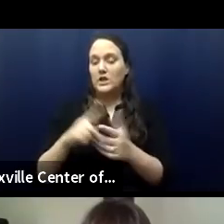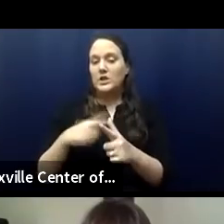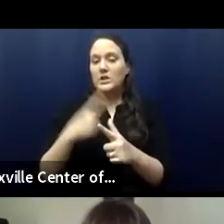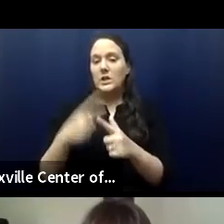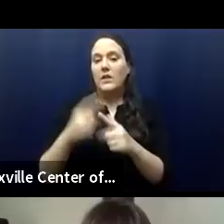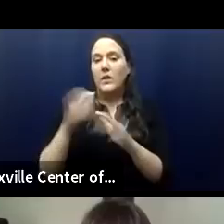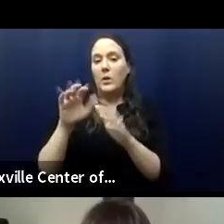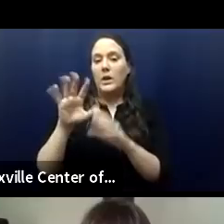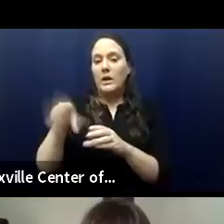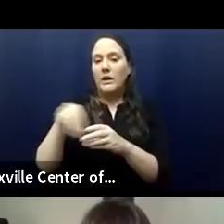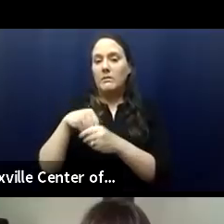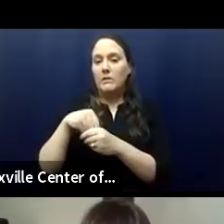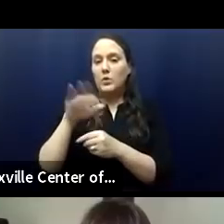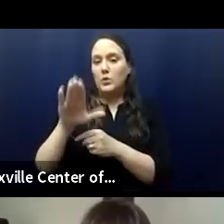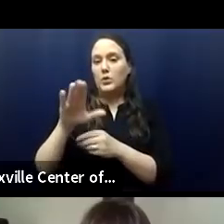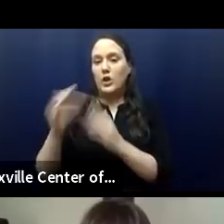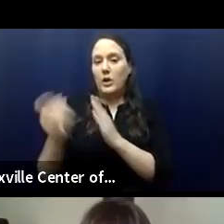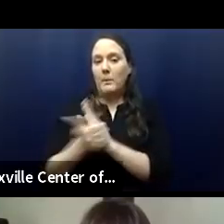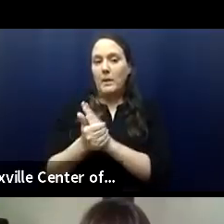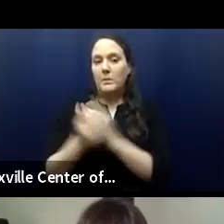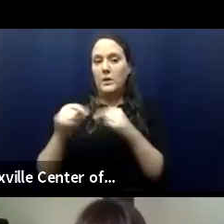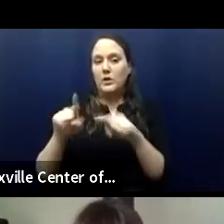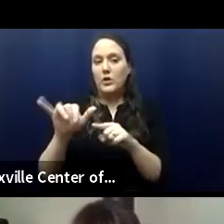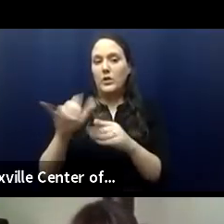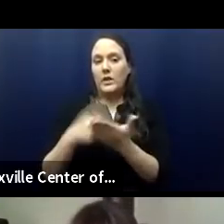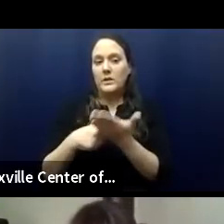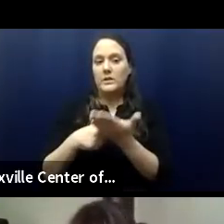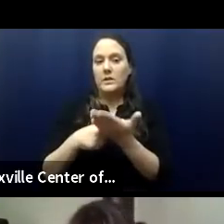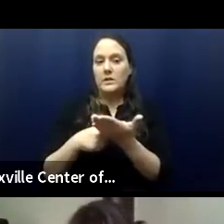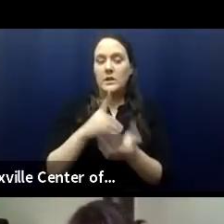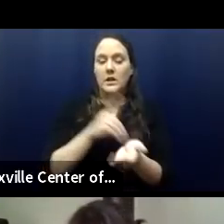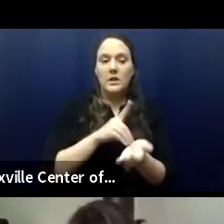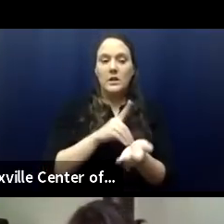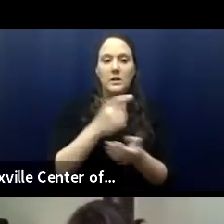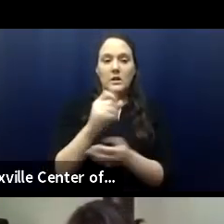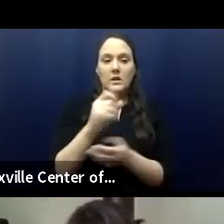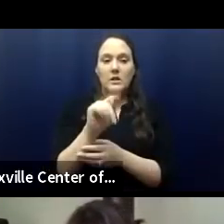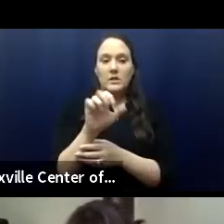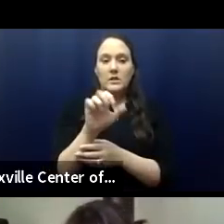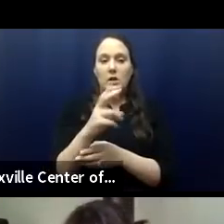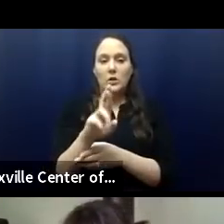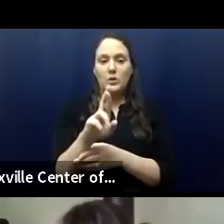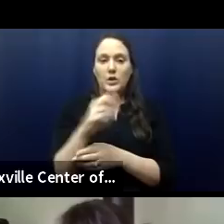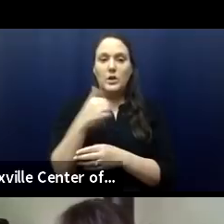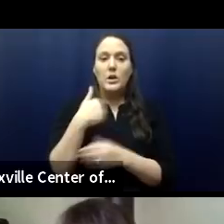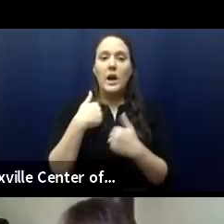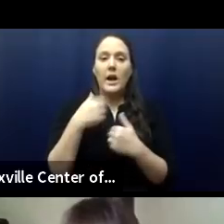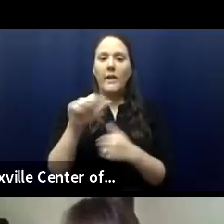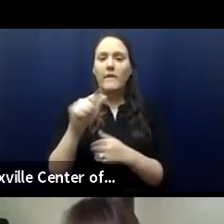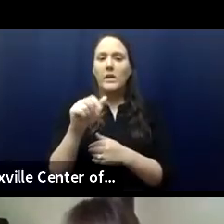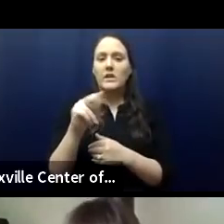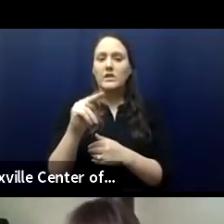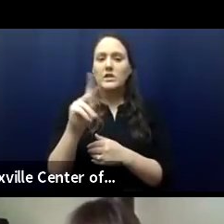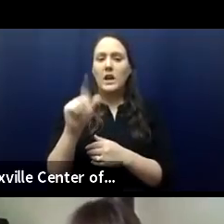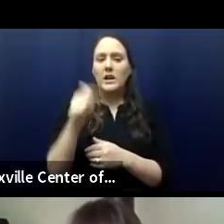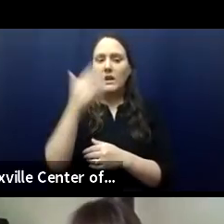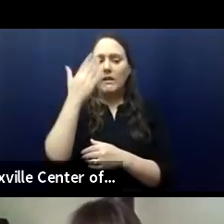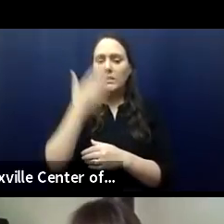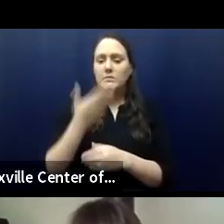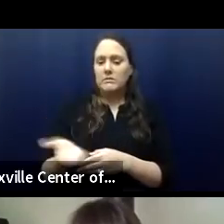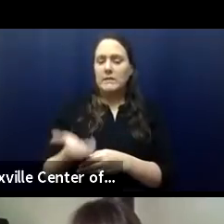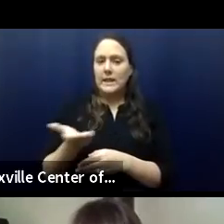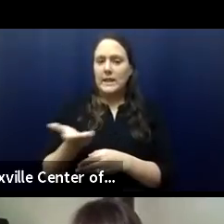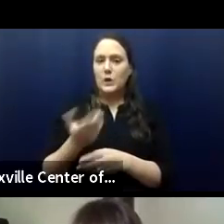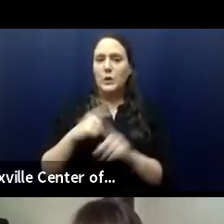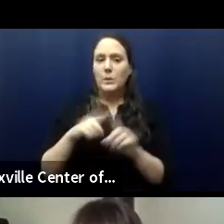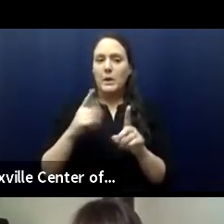that discussion. Dr. Gocher, I'm not sure I have I have an agenda in front of me. It may not be the latest version.